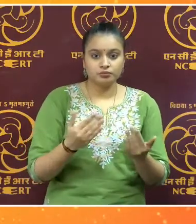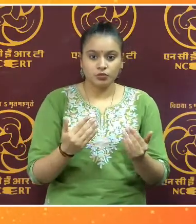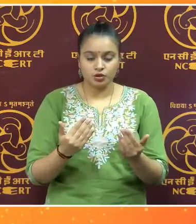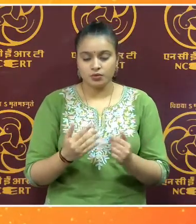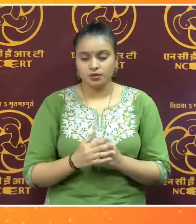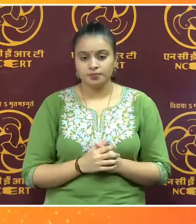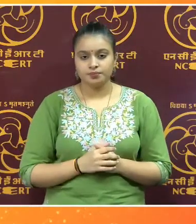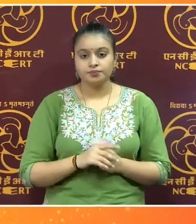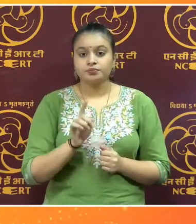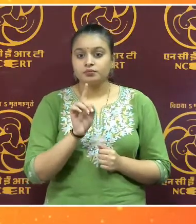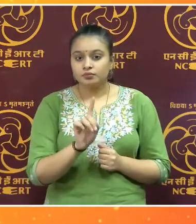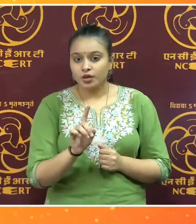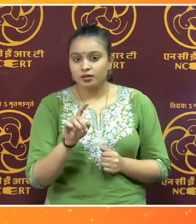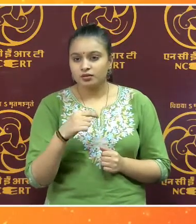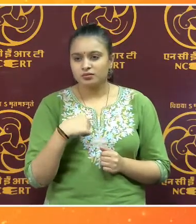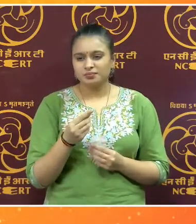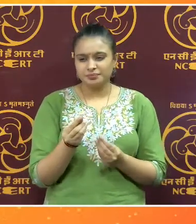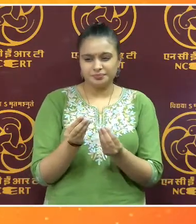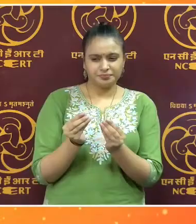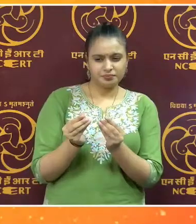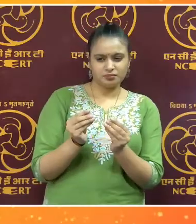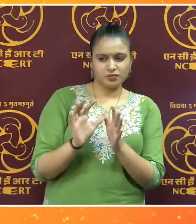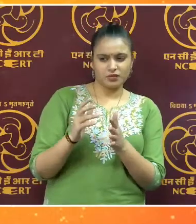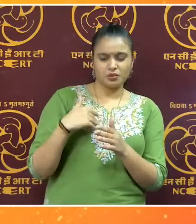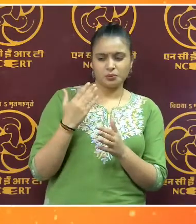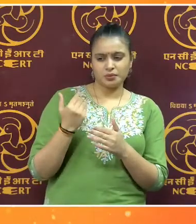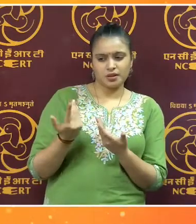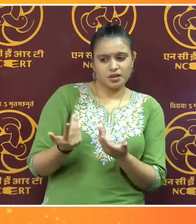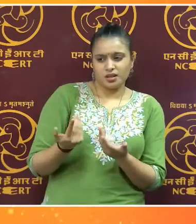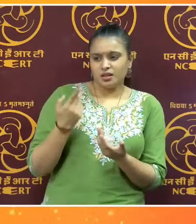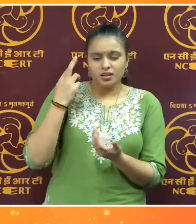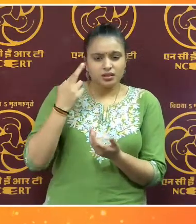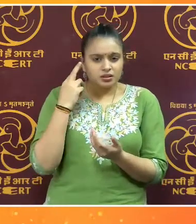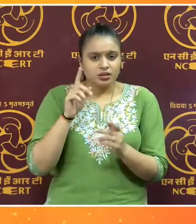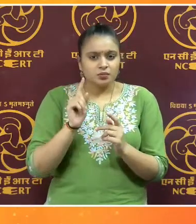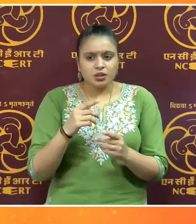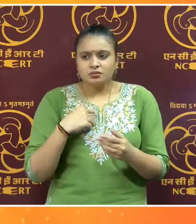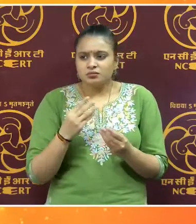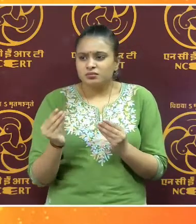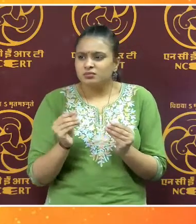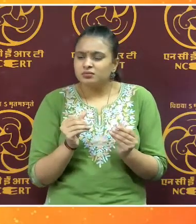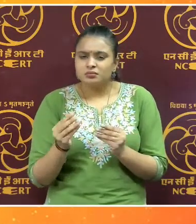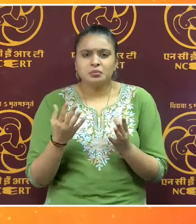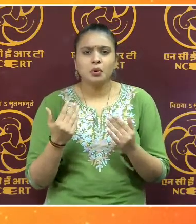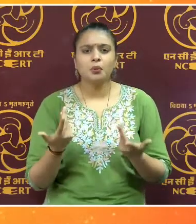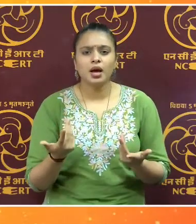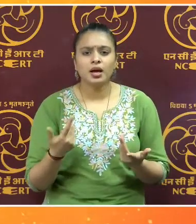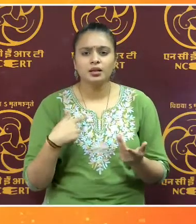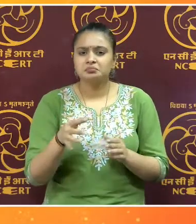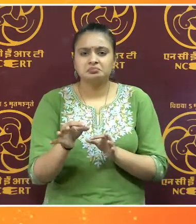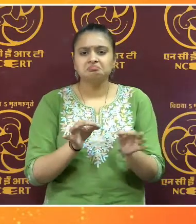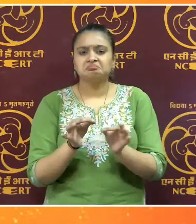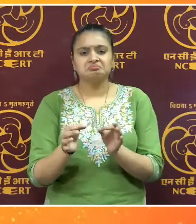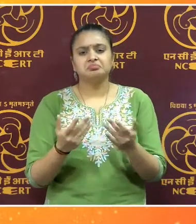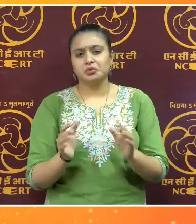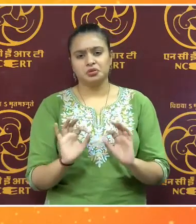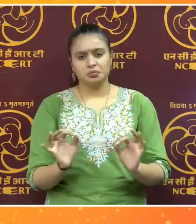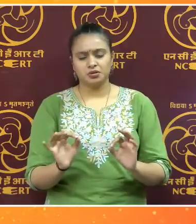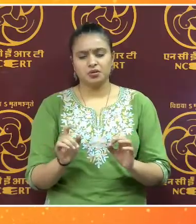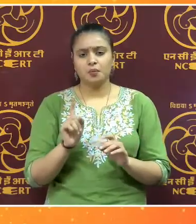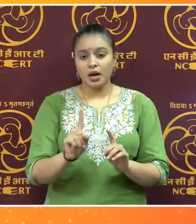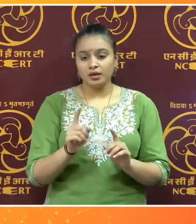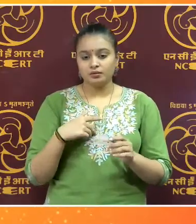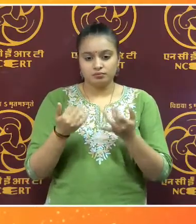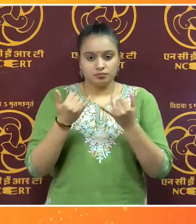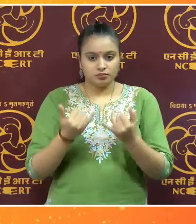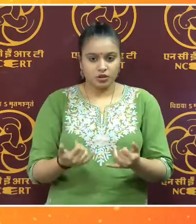carriages. But I'm a bit hesitant. I don't know why, but why I'm hesitating? I can't explain that. But now